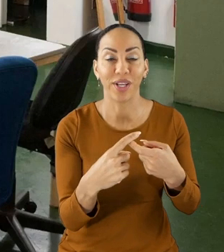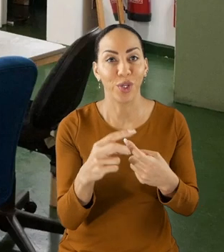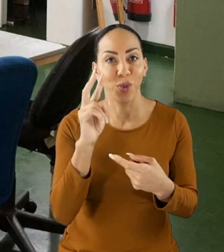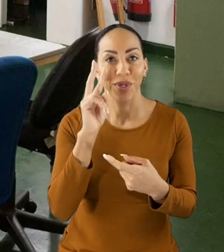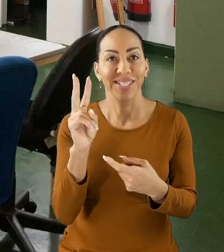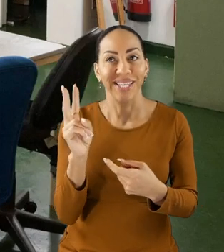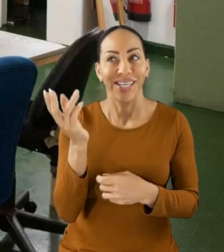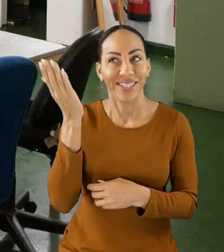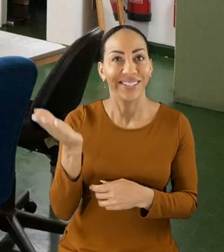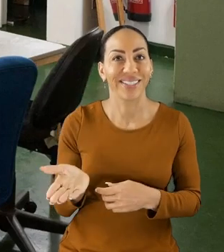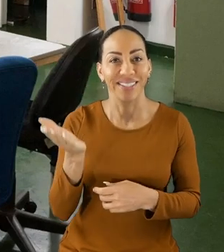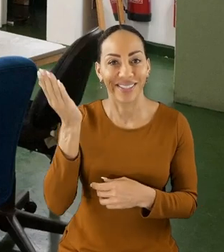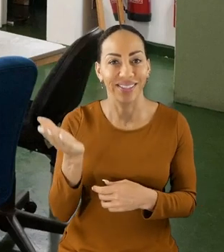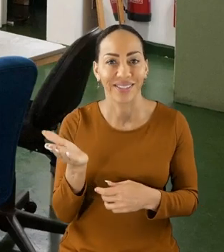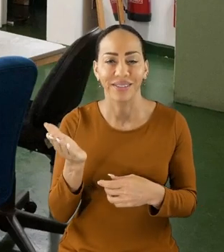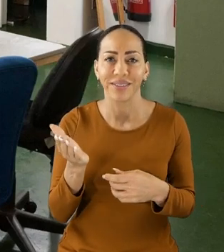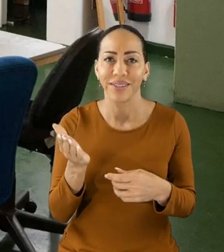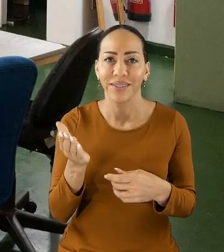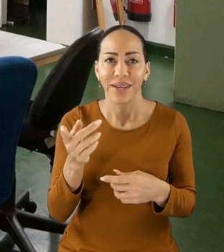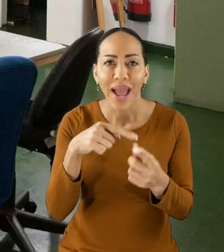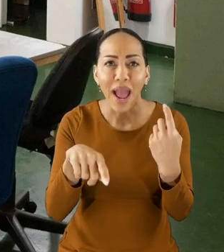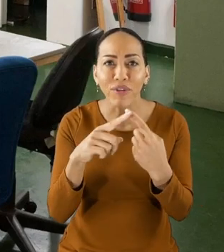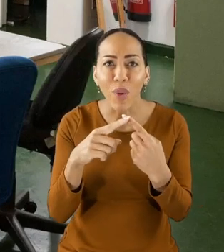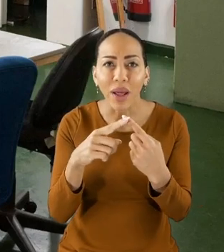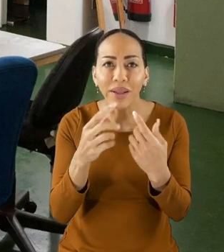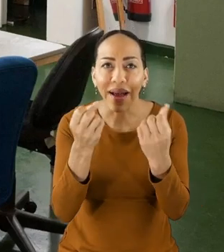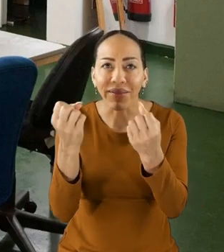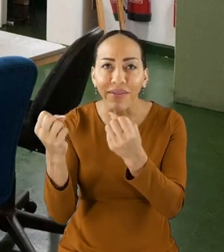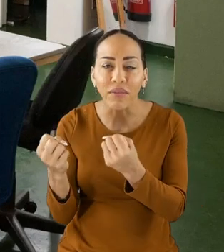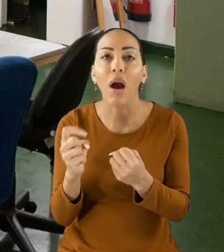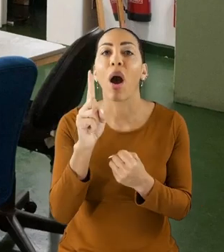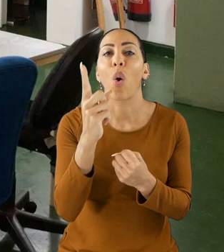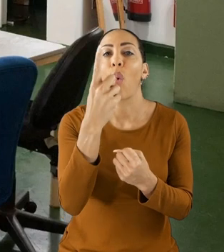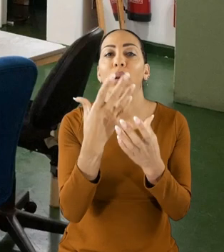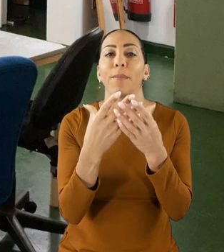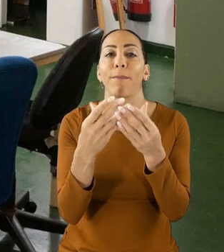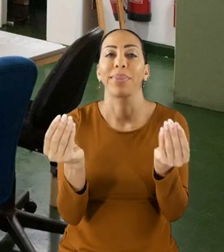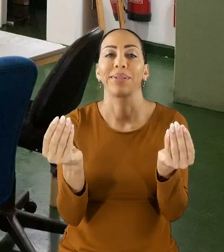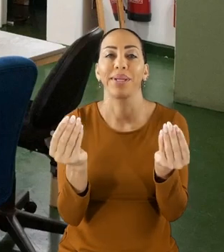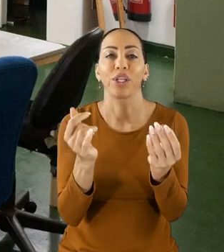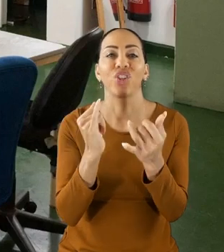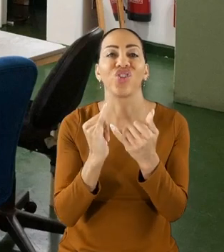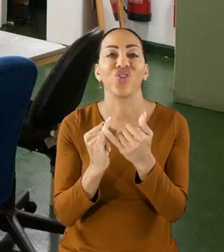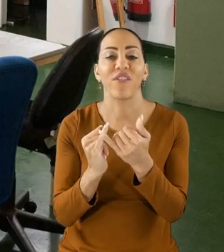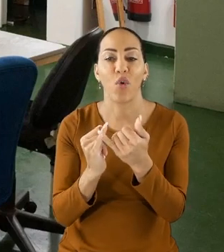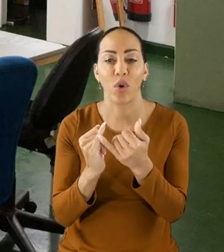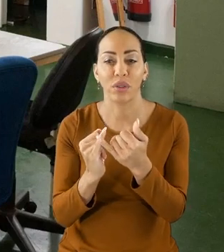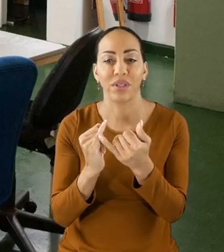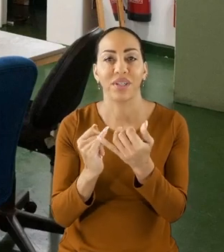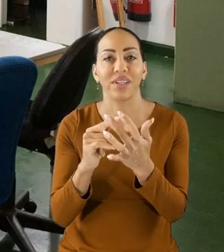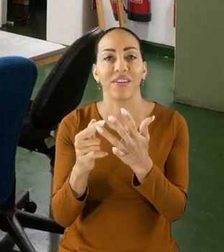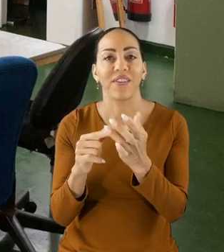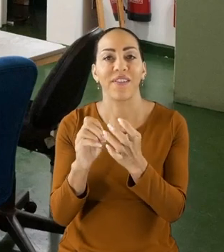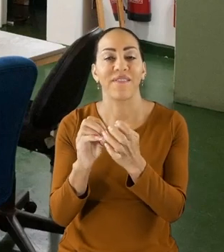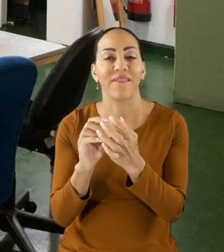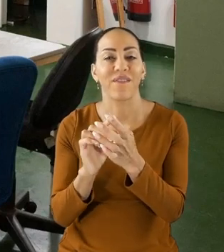today are currently there. Is everyone there? Can everyone see themselves? I'm not sure I've got. Oh, maybe I haven't got Siobhan in there actually. But let me just put